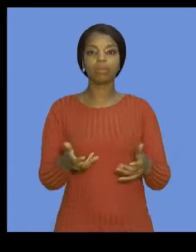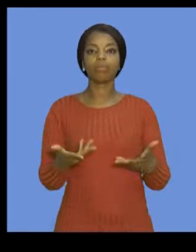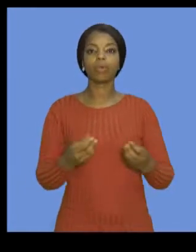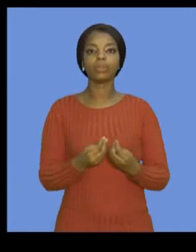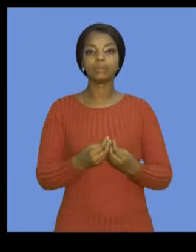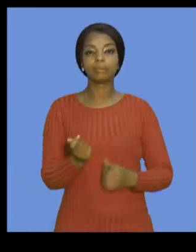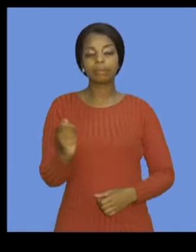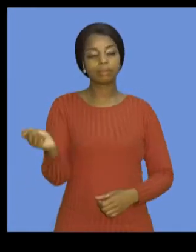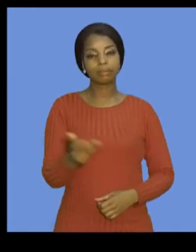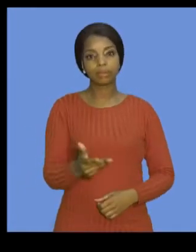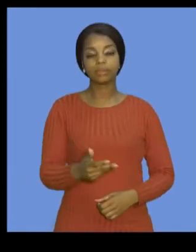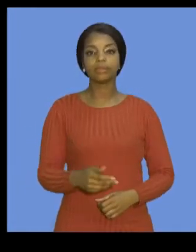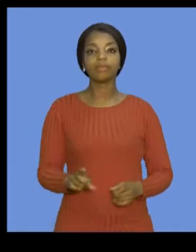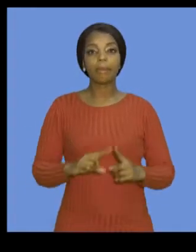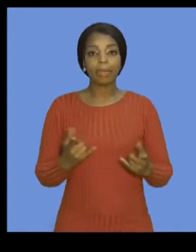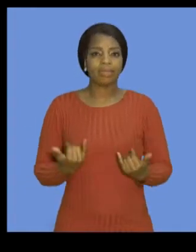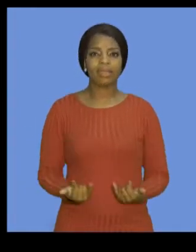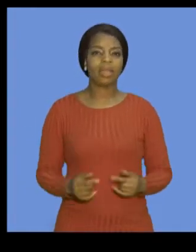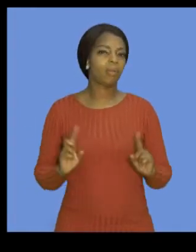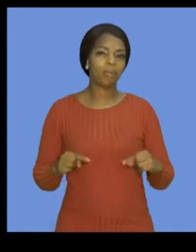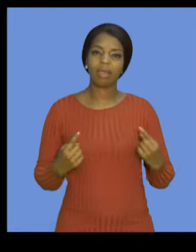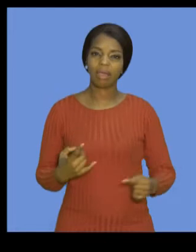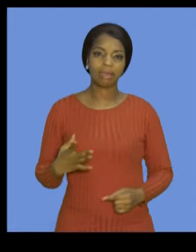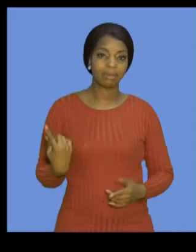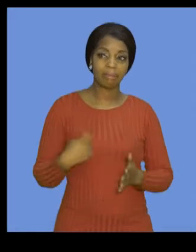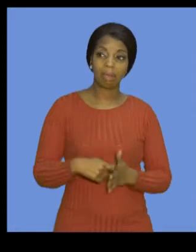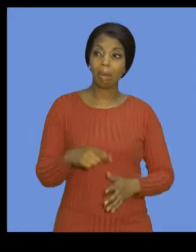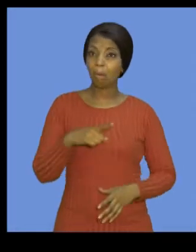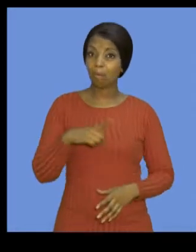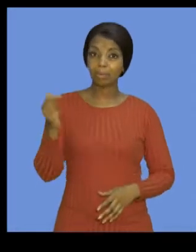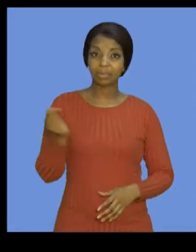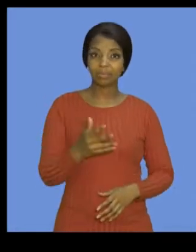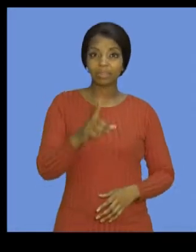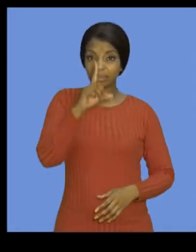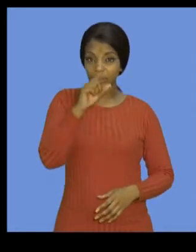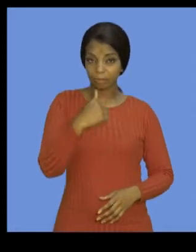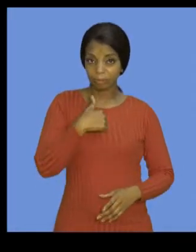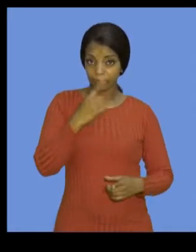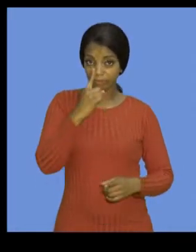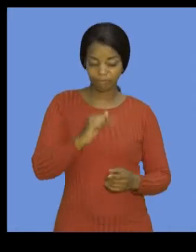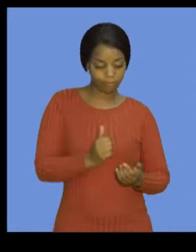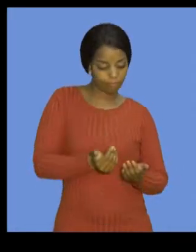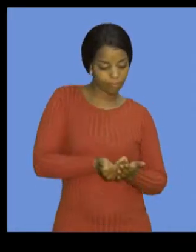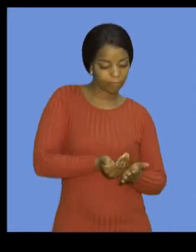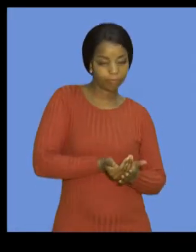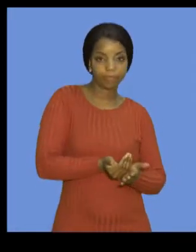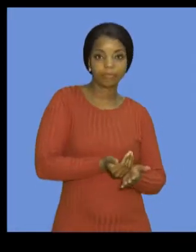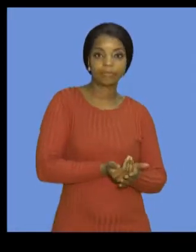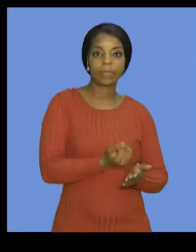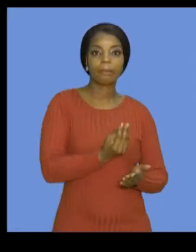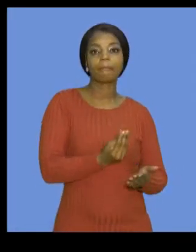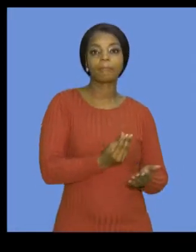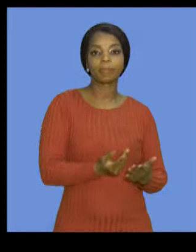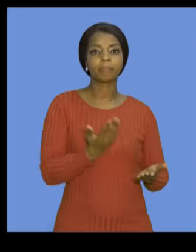of saying you are saving the money that you get as an allowance maybe, or the money that you normally use when you go to